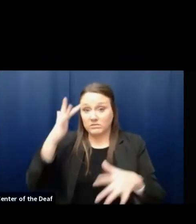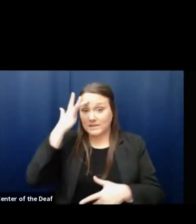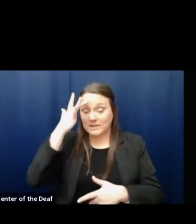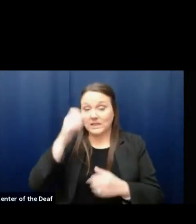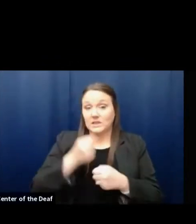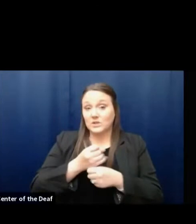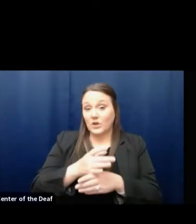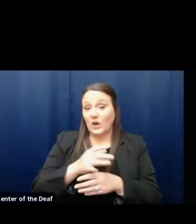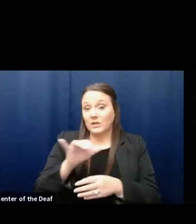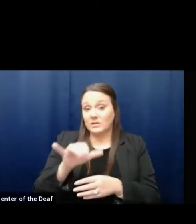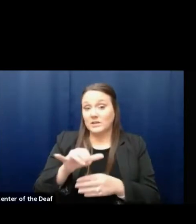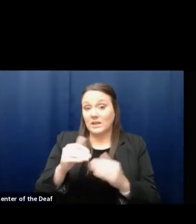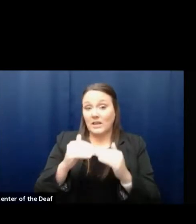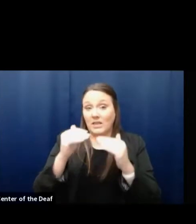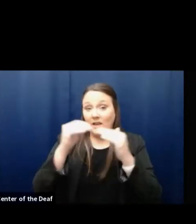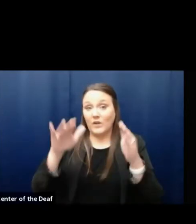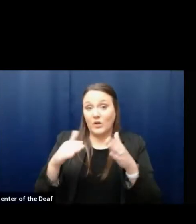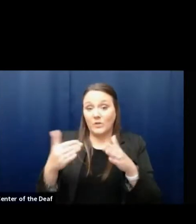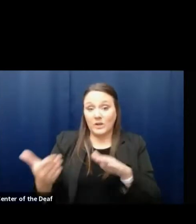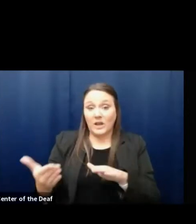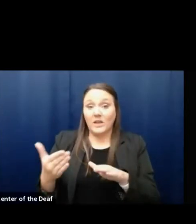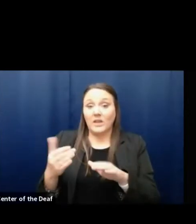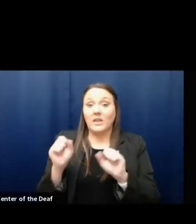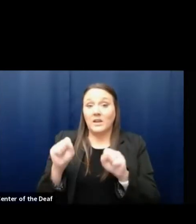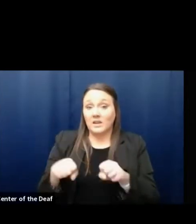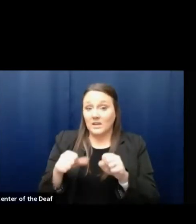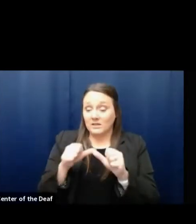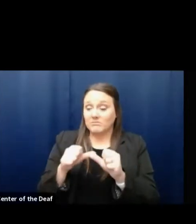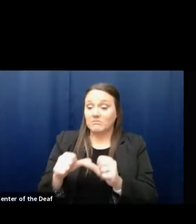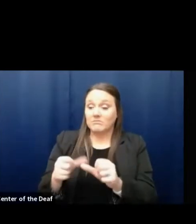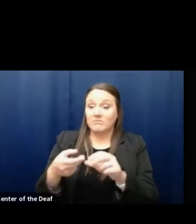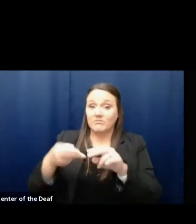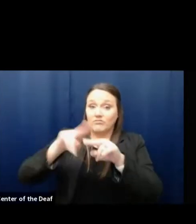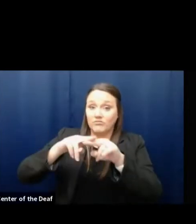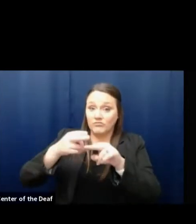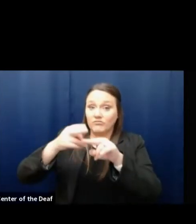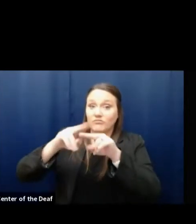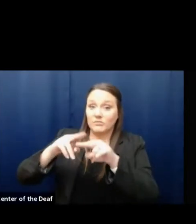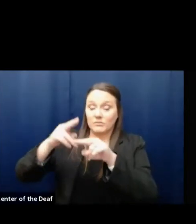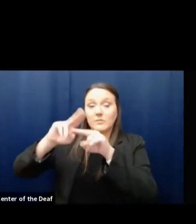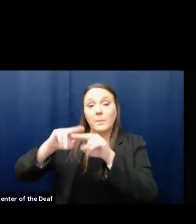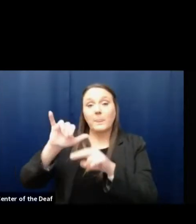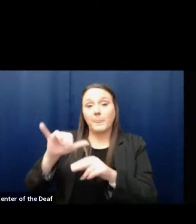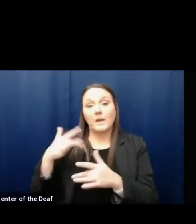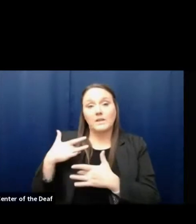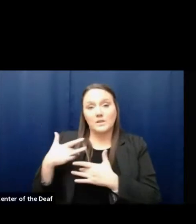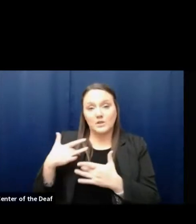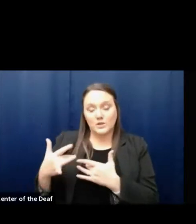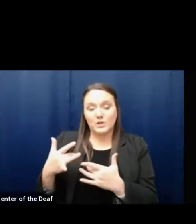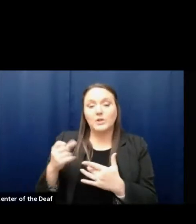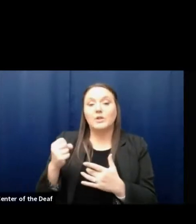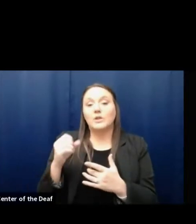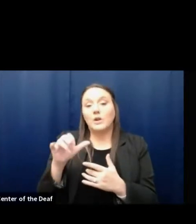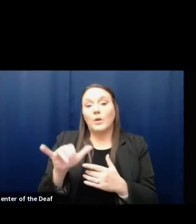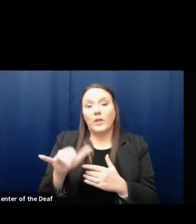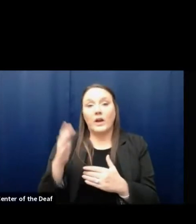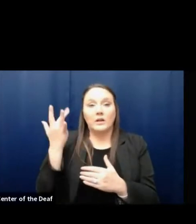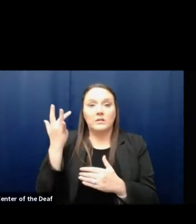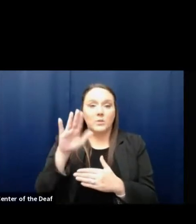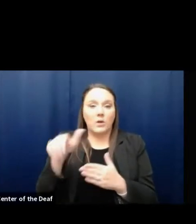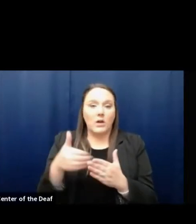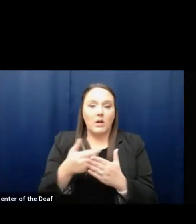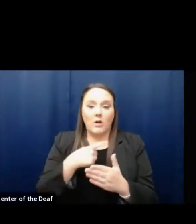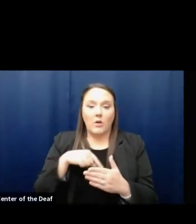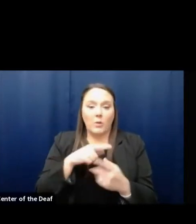of, and this level of death that can continue to grow exponentially, that's concerning. And that's why, again, all of the efforts that we have